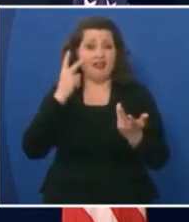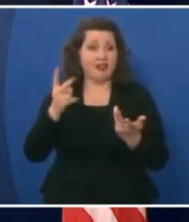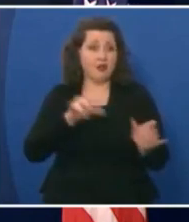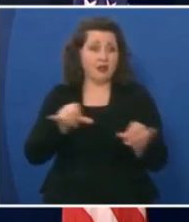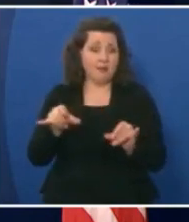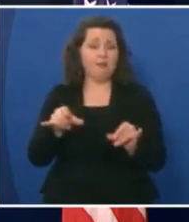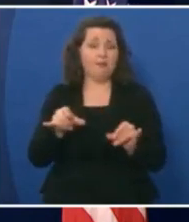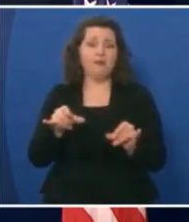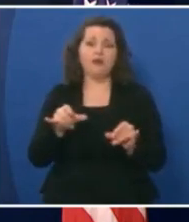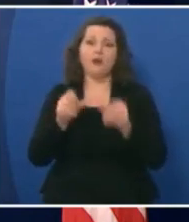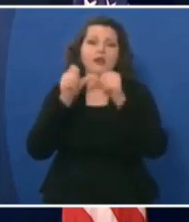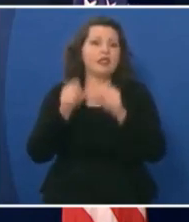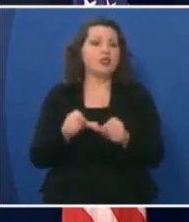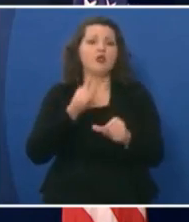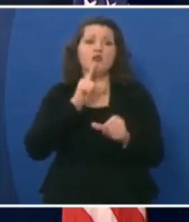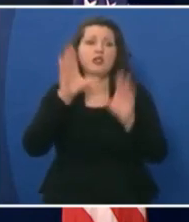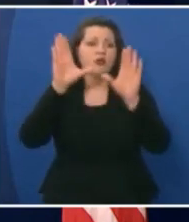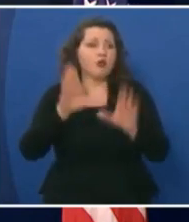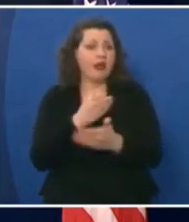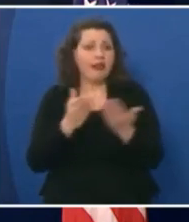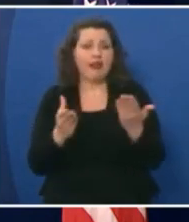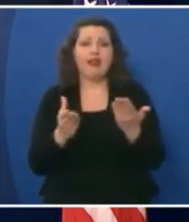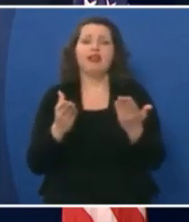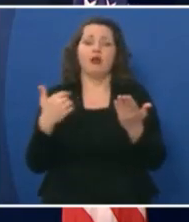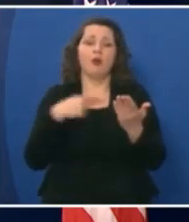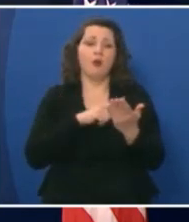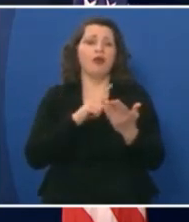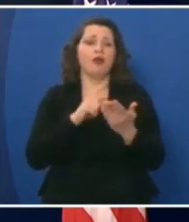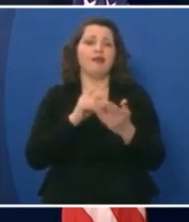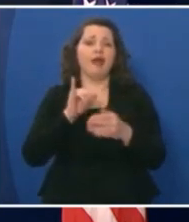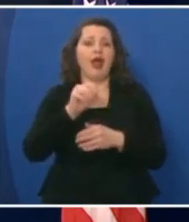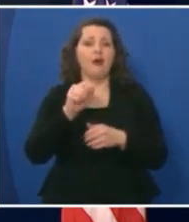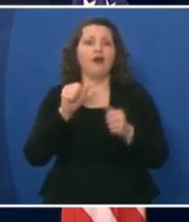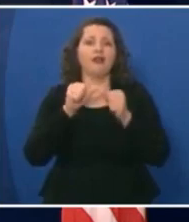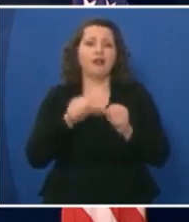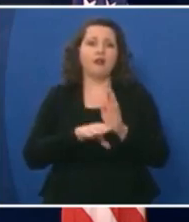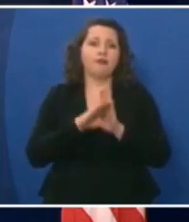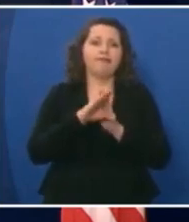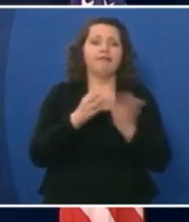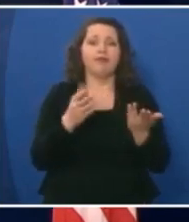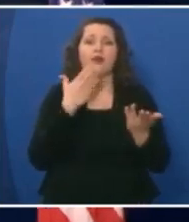keep doing the great things that you're doing, Iowans, and we're going to keep Iowa moving forward. So thank you very much.